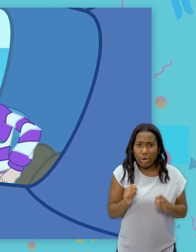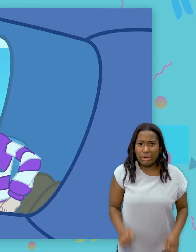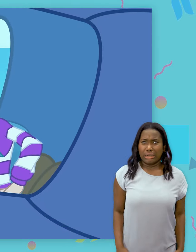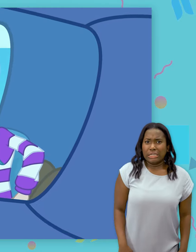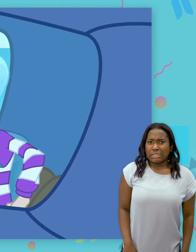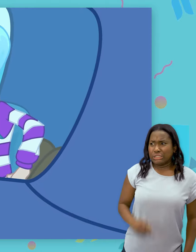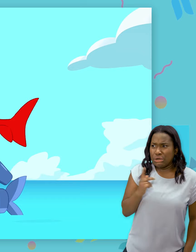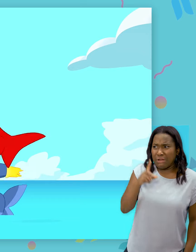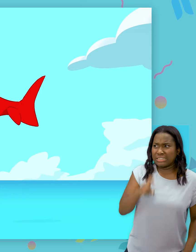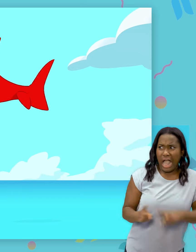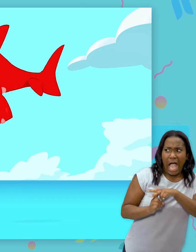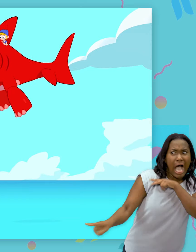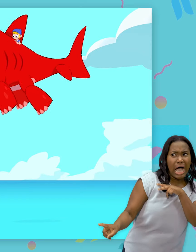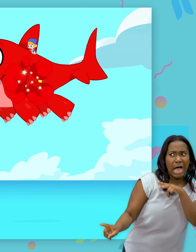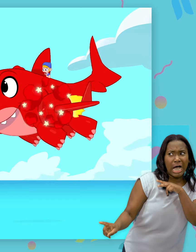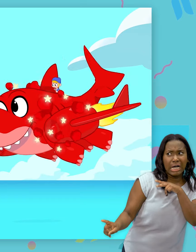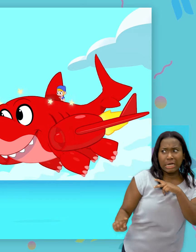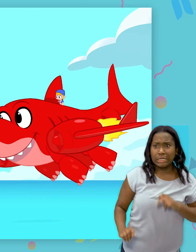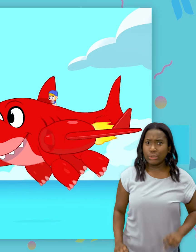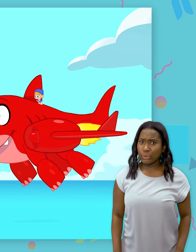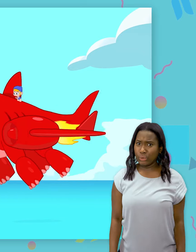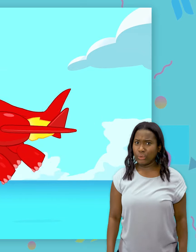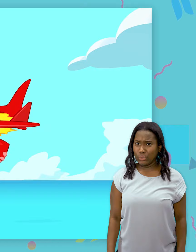We need to get out of here.